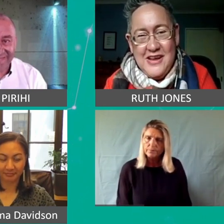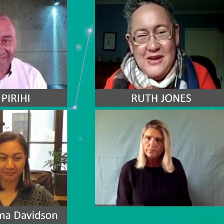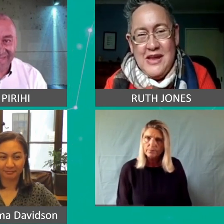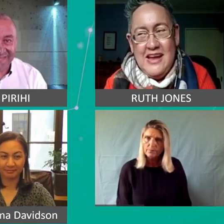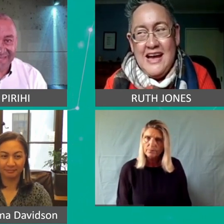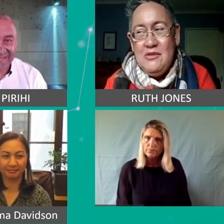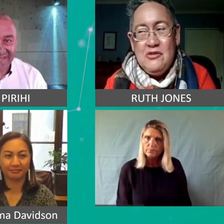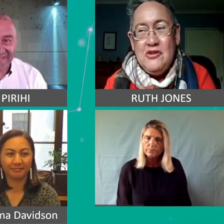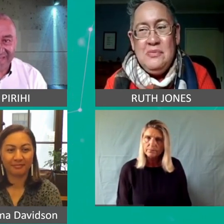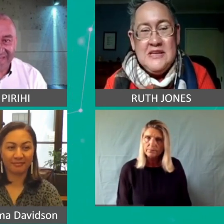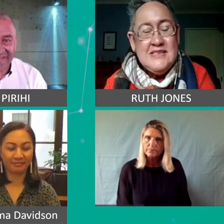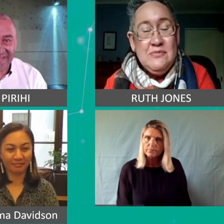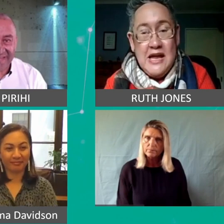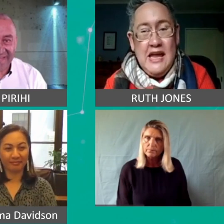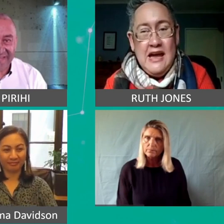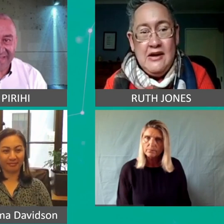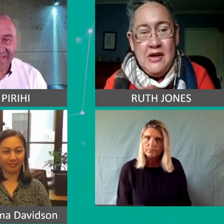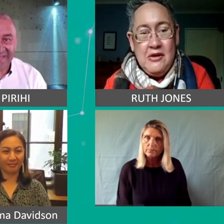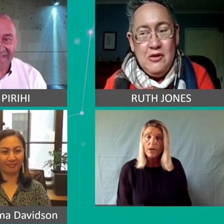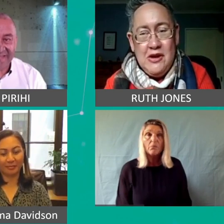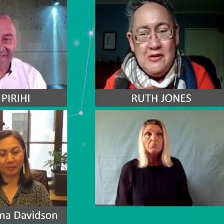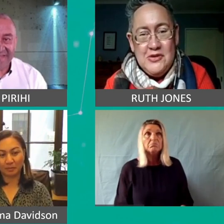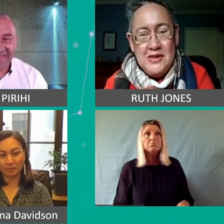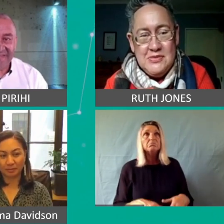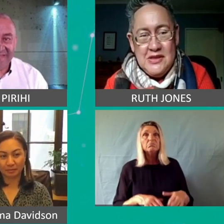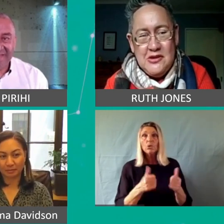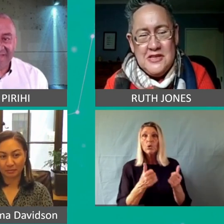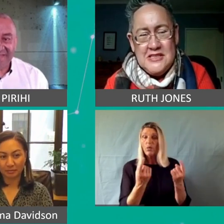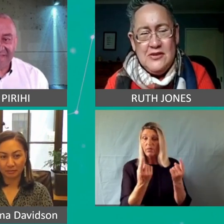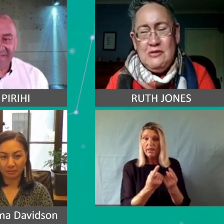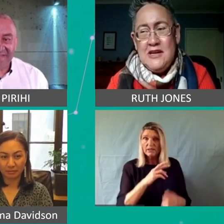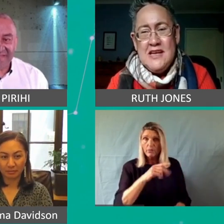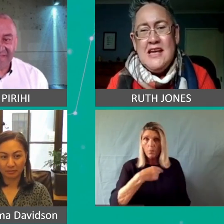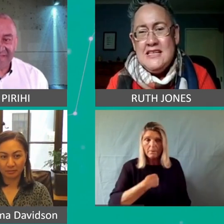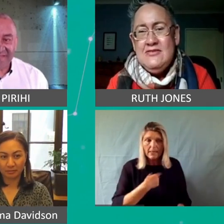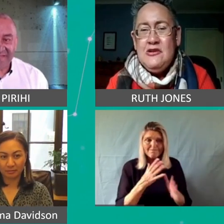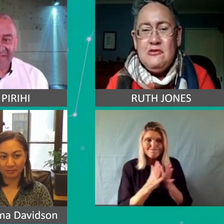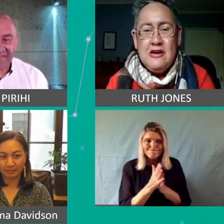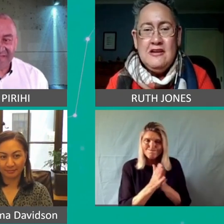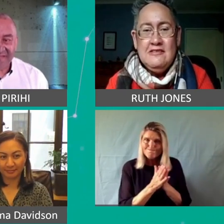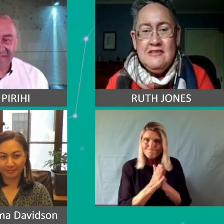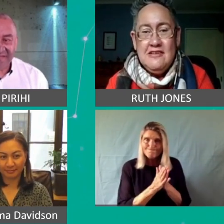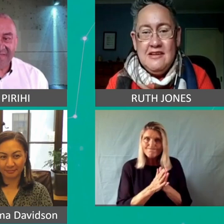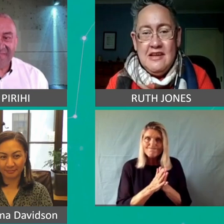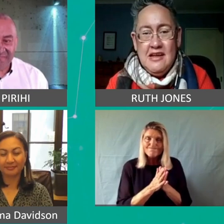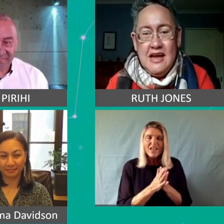Thank you, Hemi. Look, the good practice for me, and I'm hoping I'm doing this within the context of human rights, is whānau order.